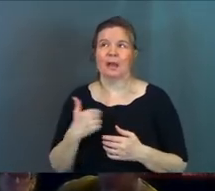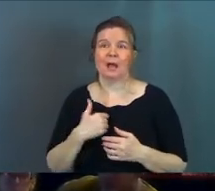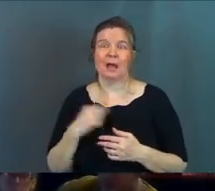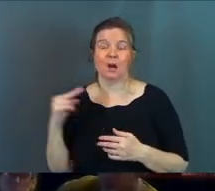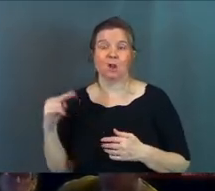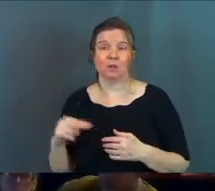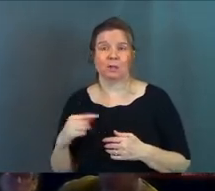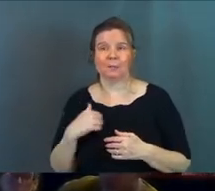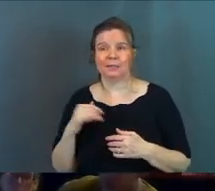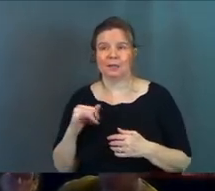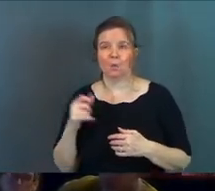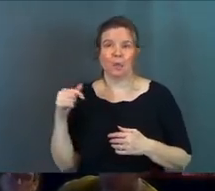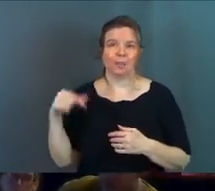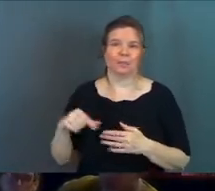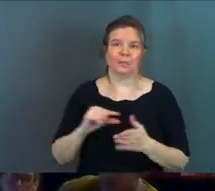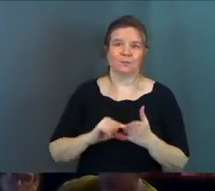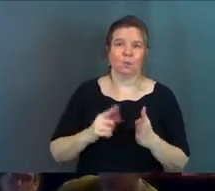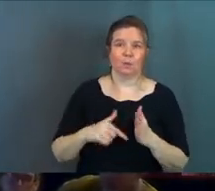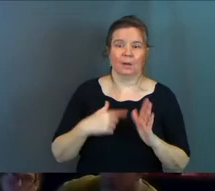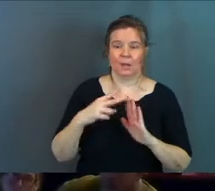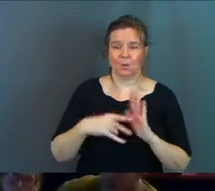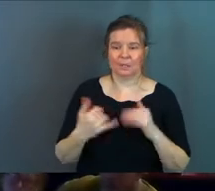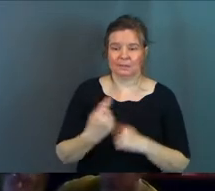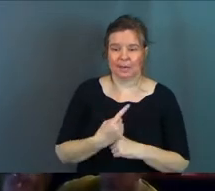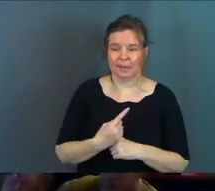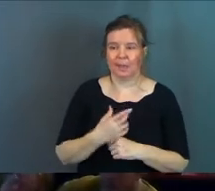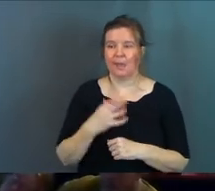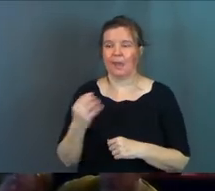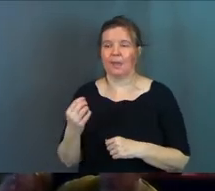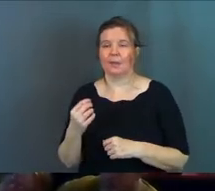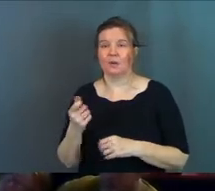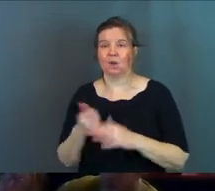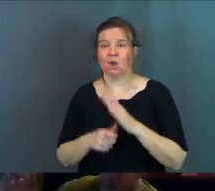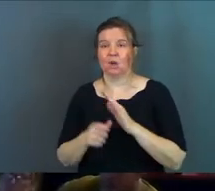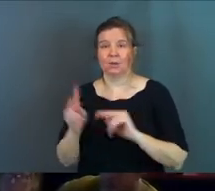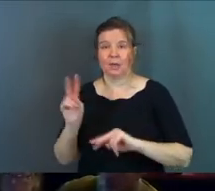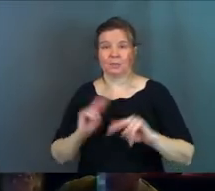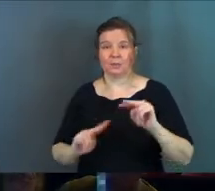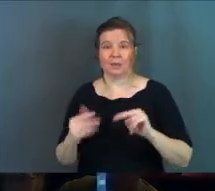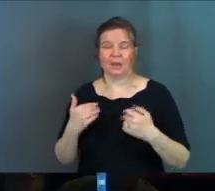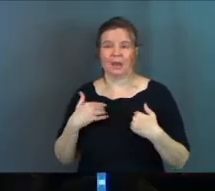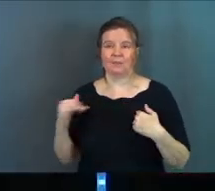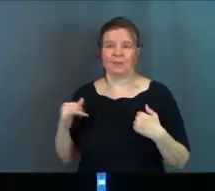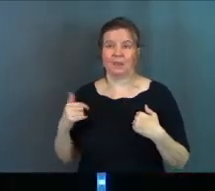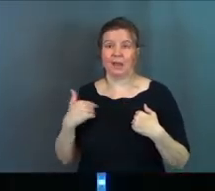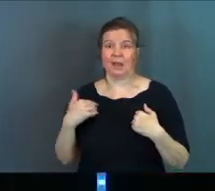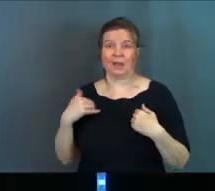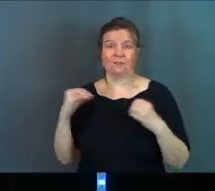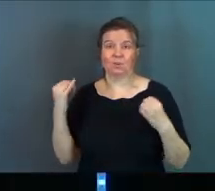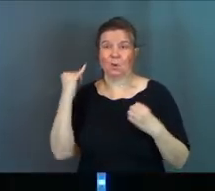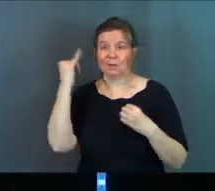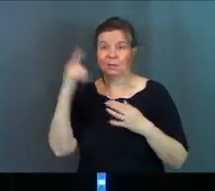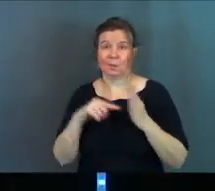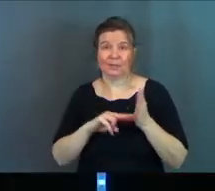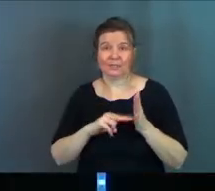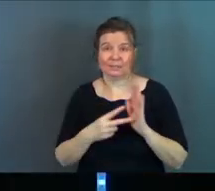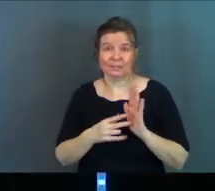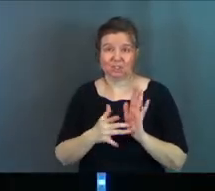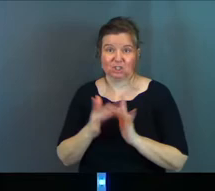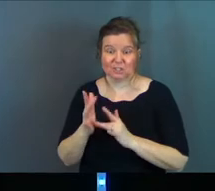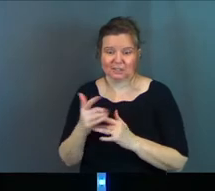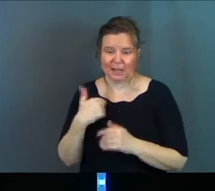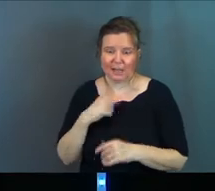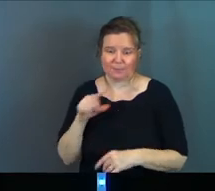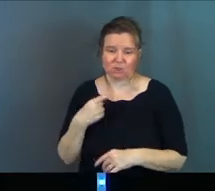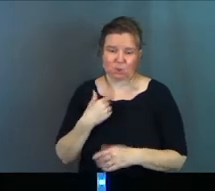I'm looking at them and it's like, well, this verse is what I read today, and under the observation I've got, like, I have no idea what this means,